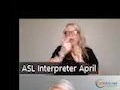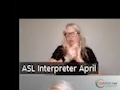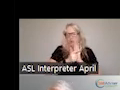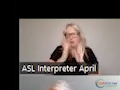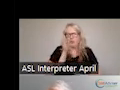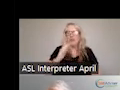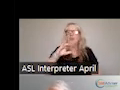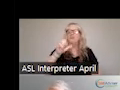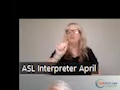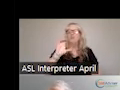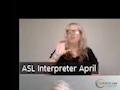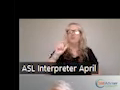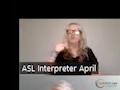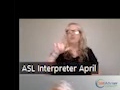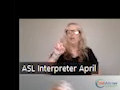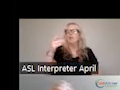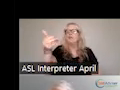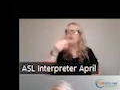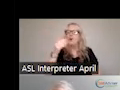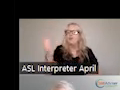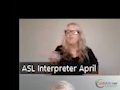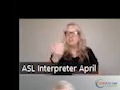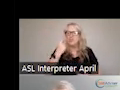Jacqueline, welcome to the Jam. We're so happy you're here.